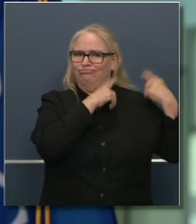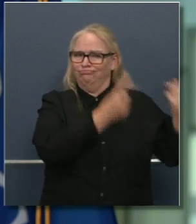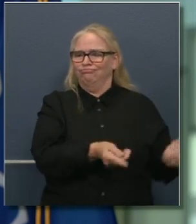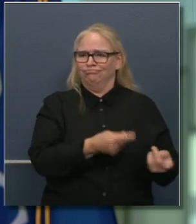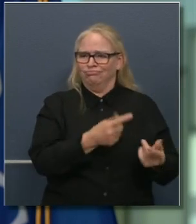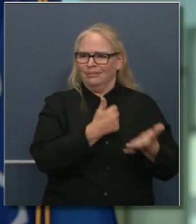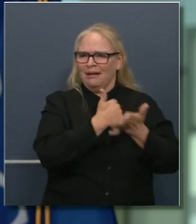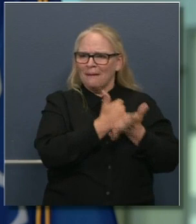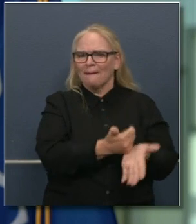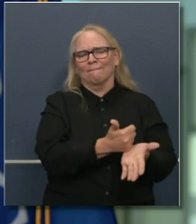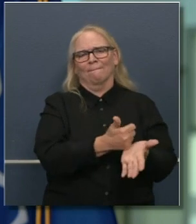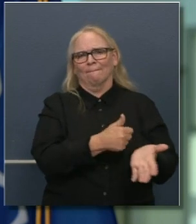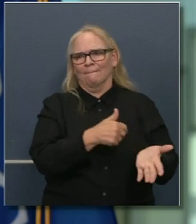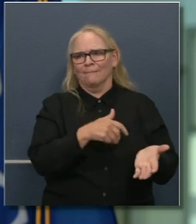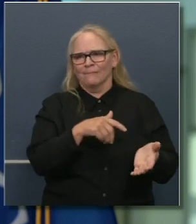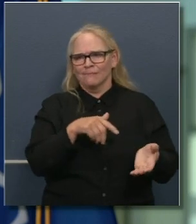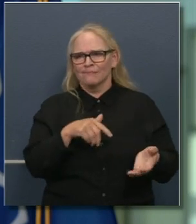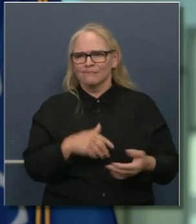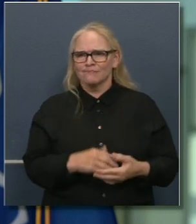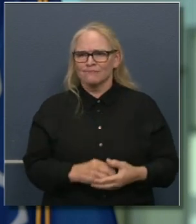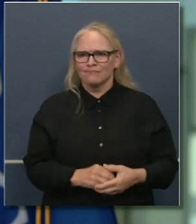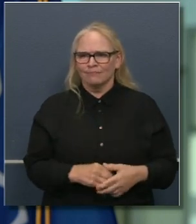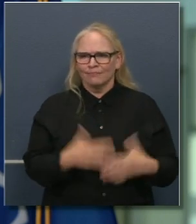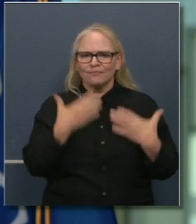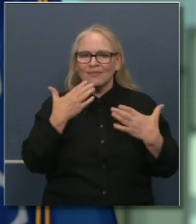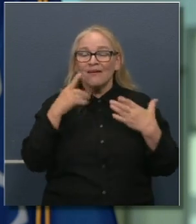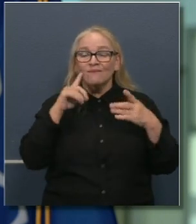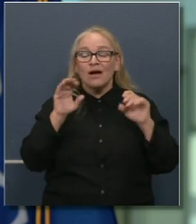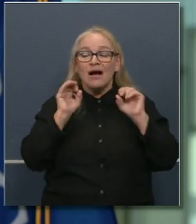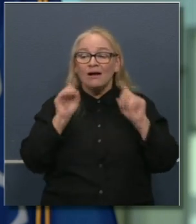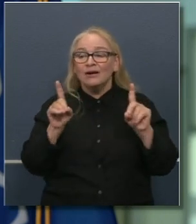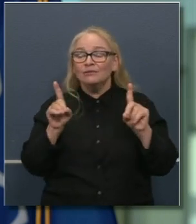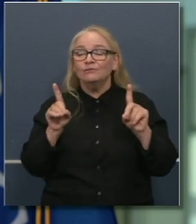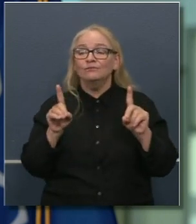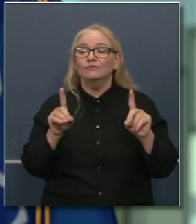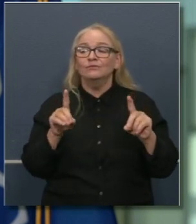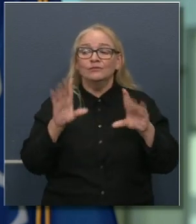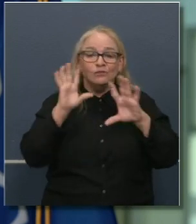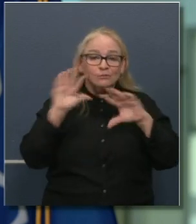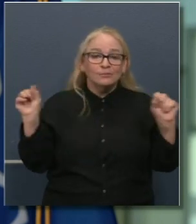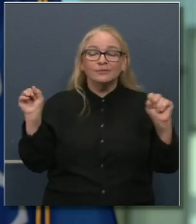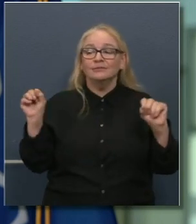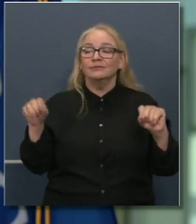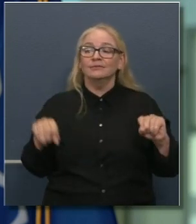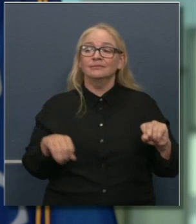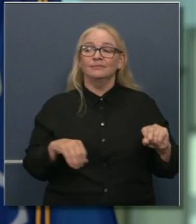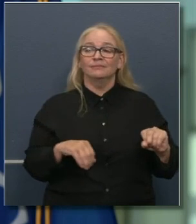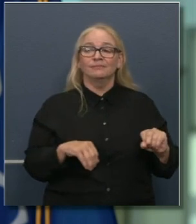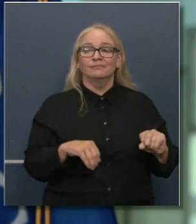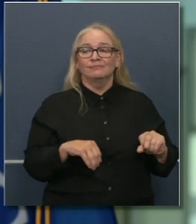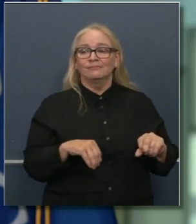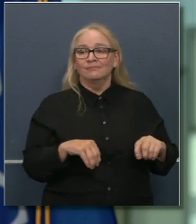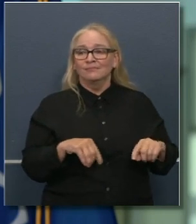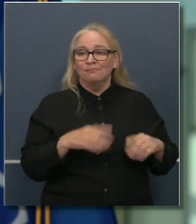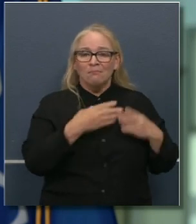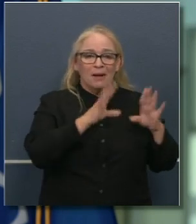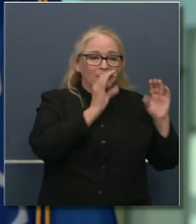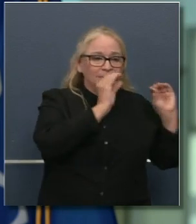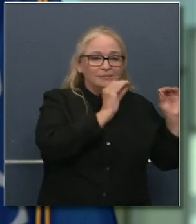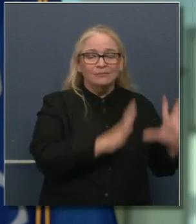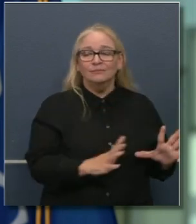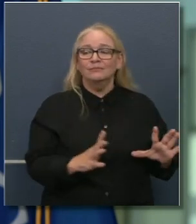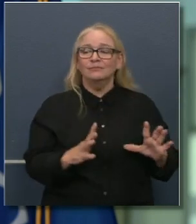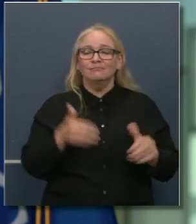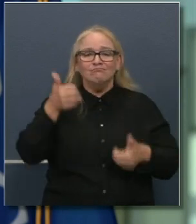this cause, to all our education advisors, and to the Superintendent of Public Education, Tony Thurman, for his